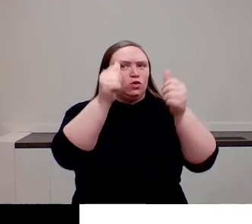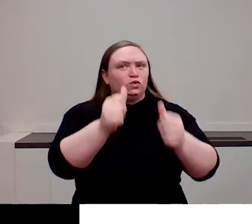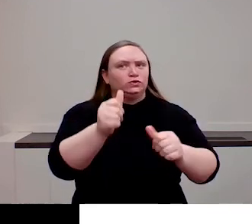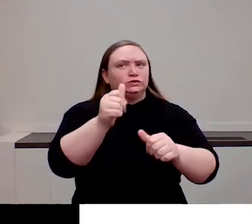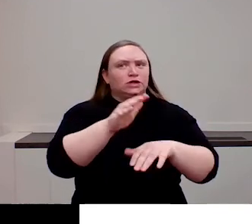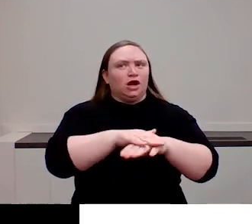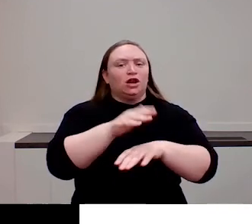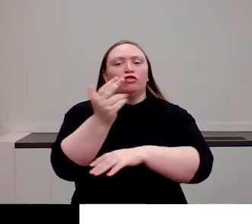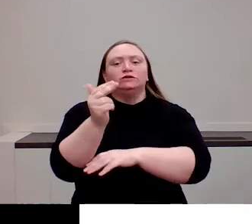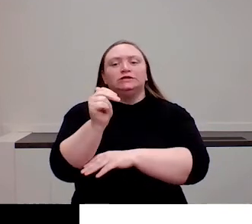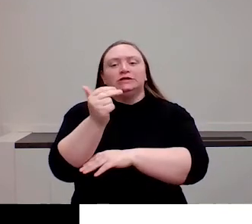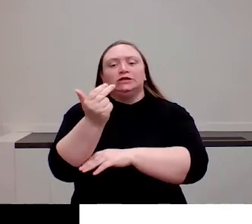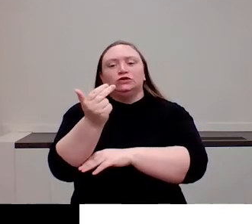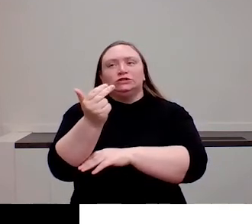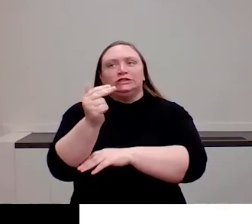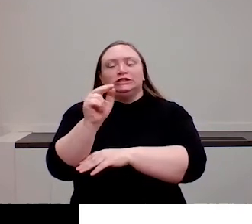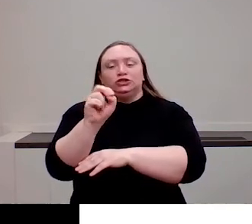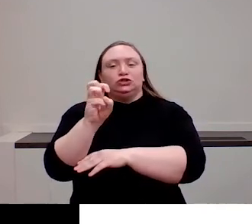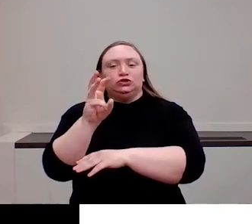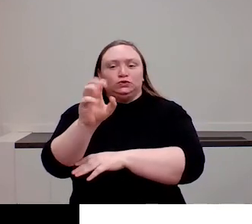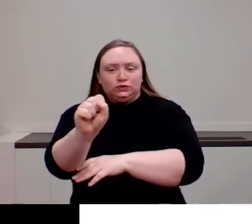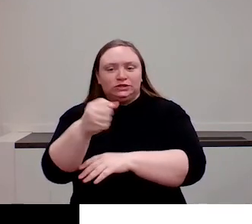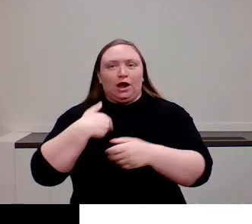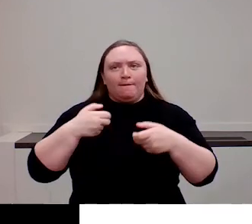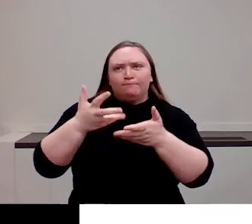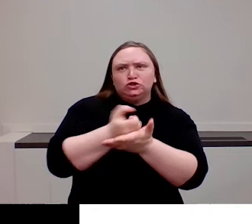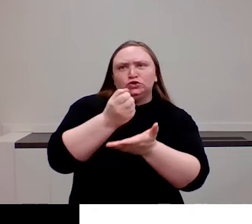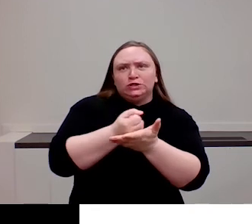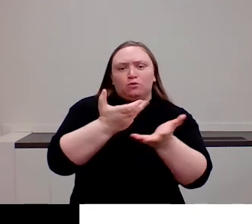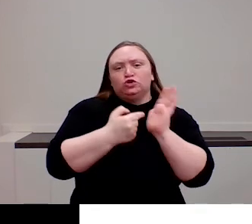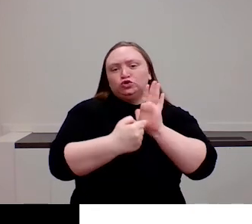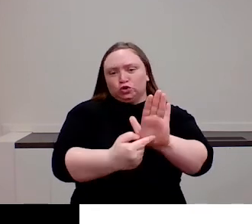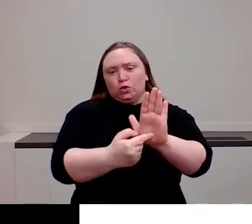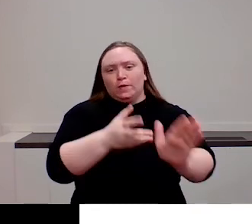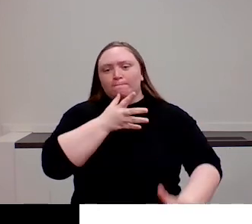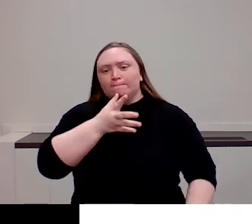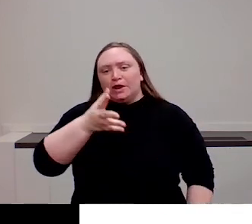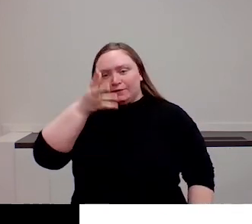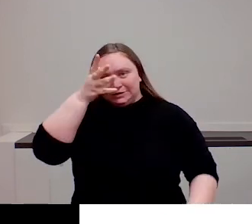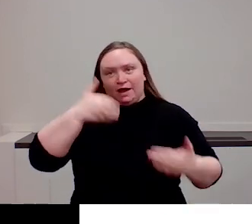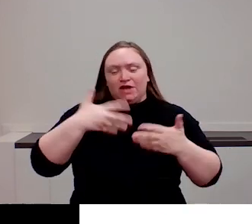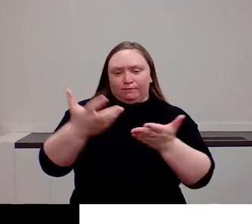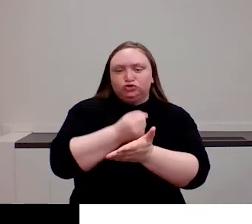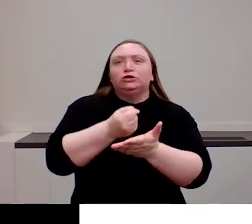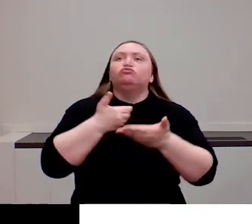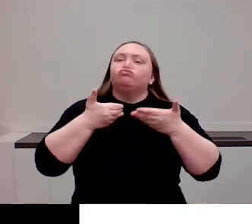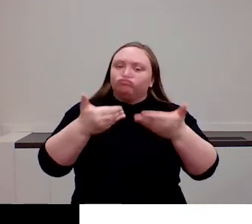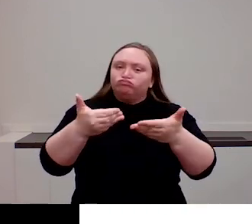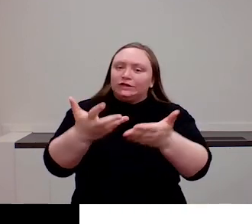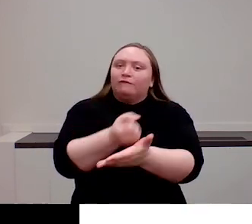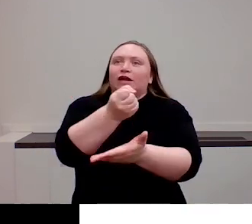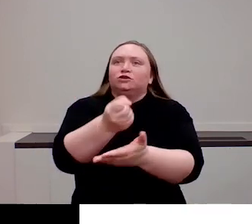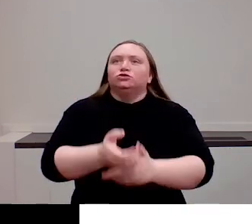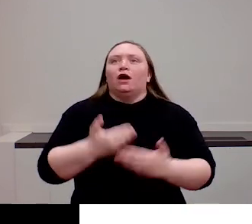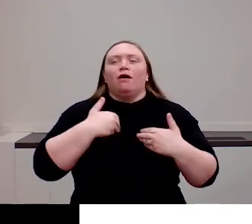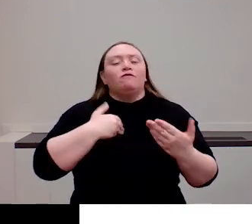yesterday on 13 Channel News, just chose the opportunity in TPS, and I made sure to point that out. Parents, you have this opportunity, take advantage of it. This young lady's